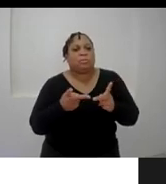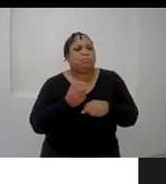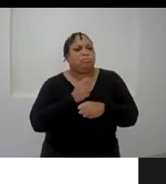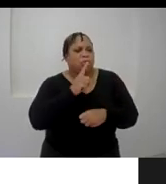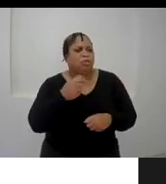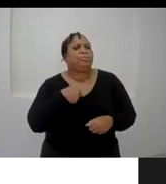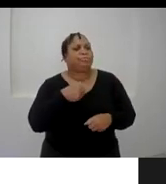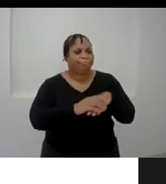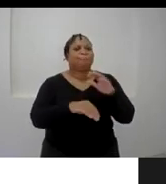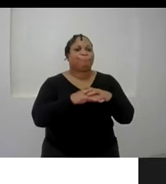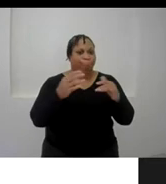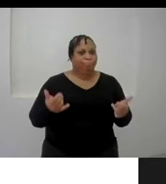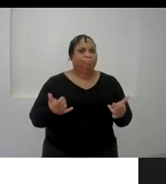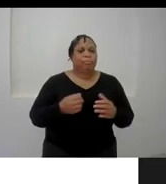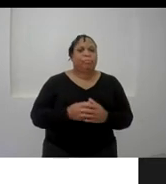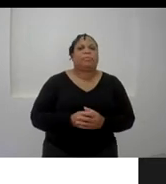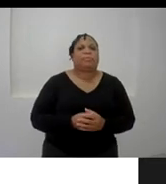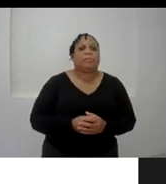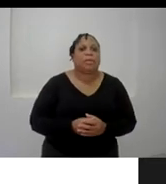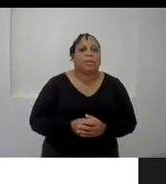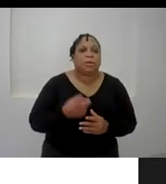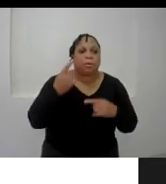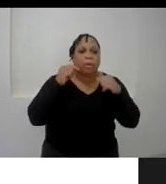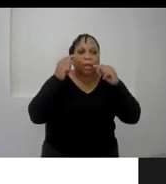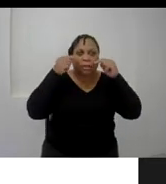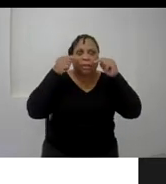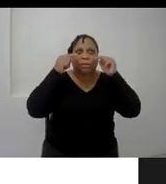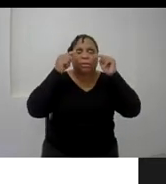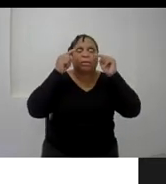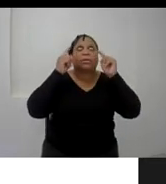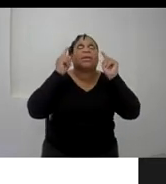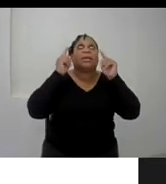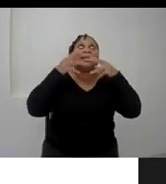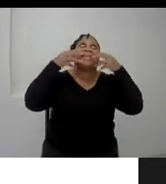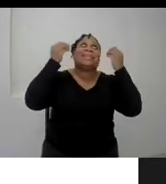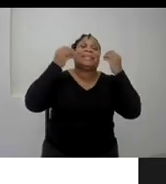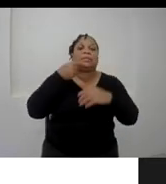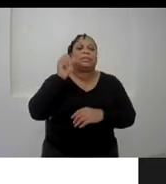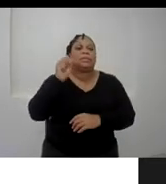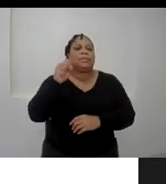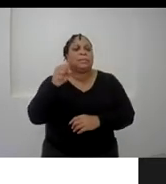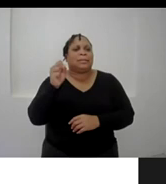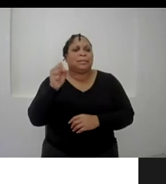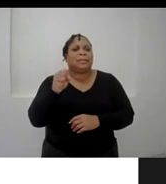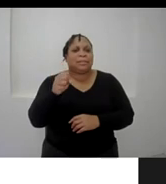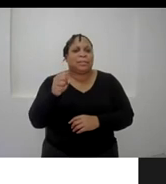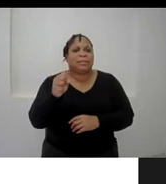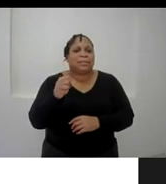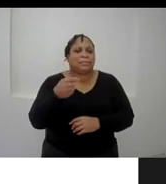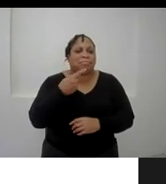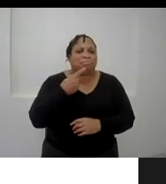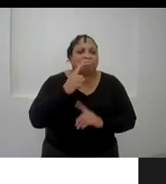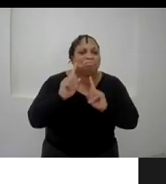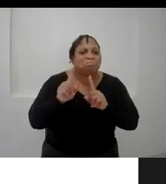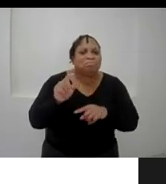again. When I raise my eyes in my head and smile, I'm saying yes to the questions that you've just asked me.